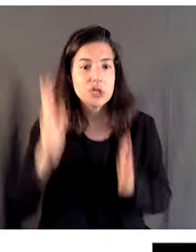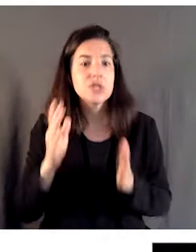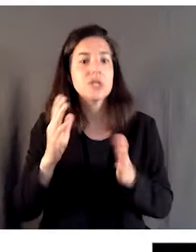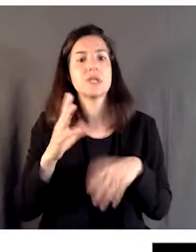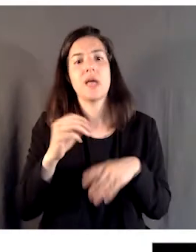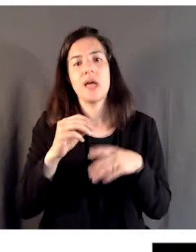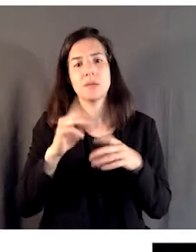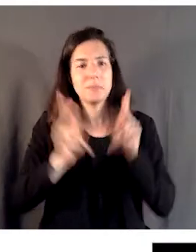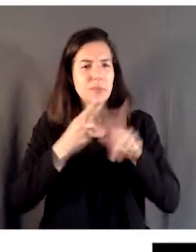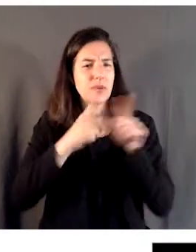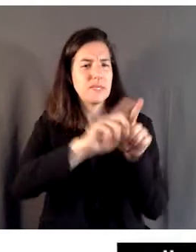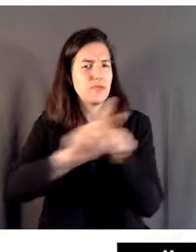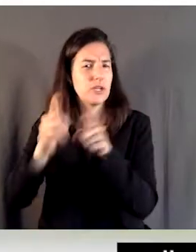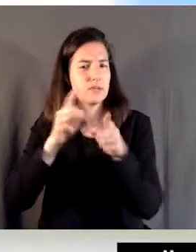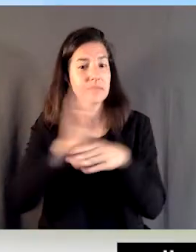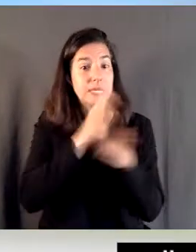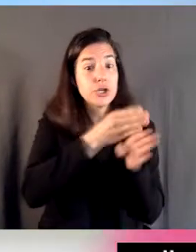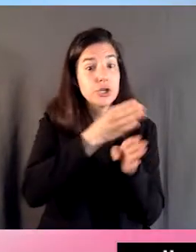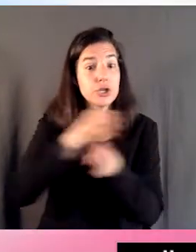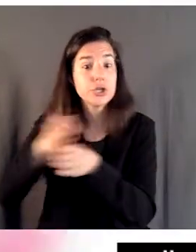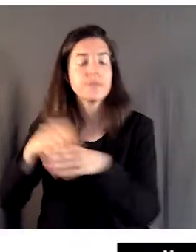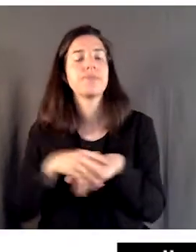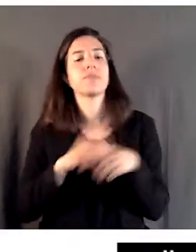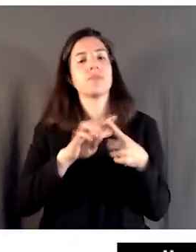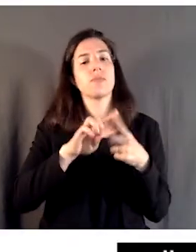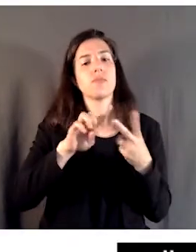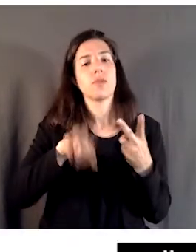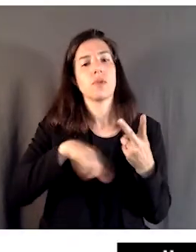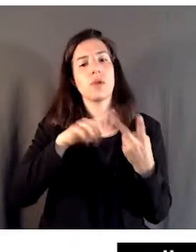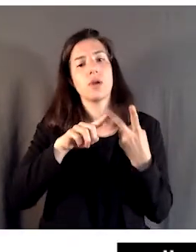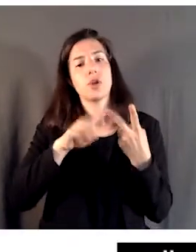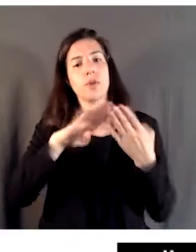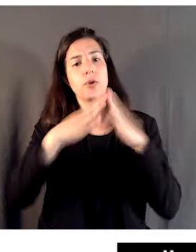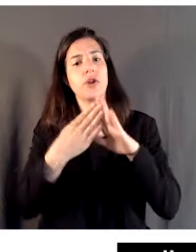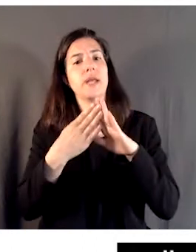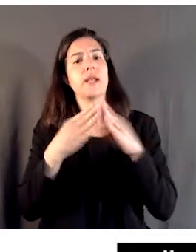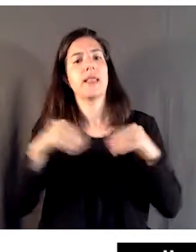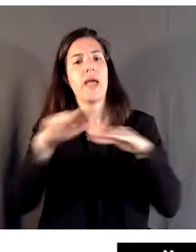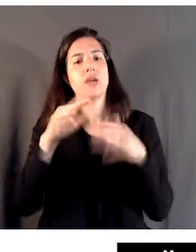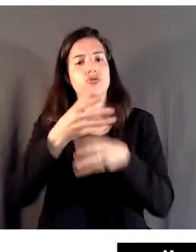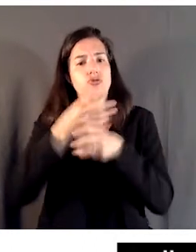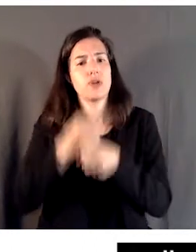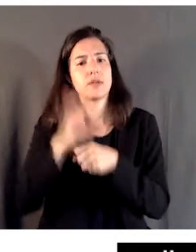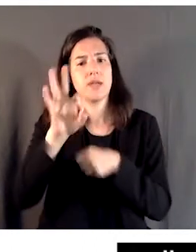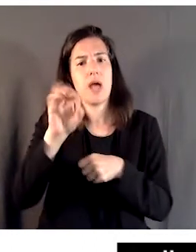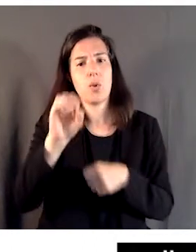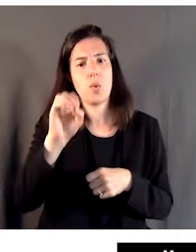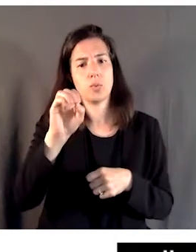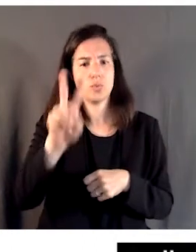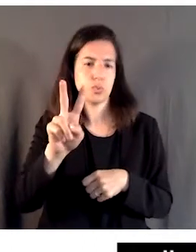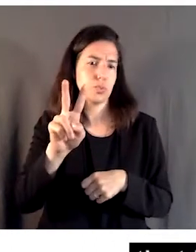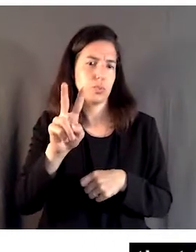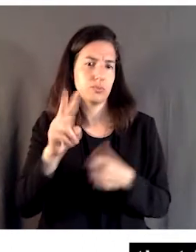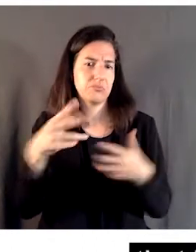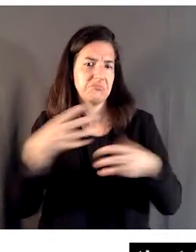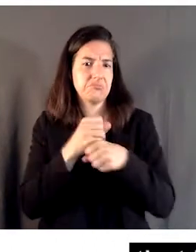from different sectors. And then as well, Community Land Trust 902, or CLT 902.